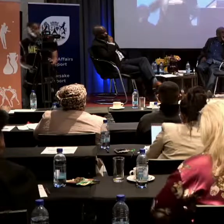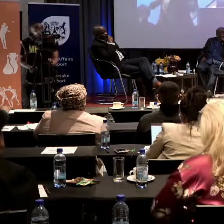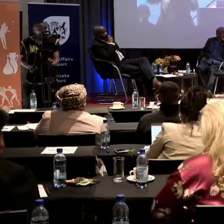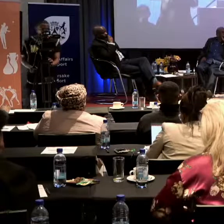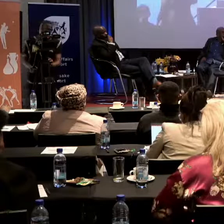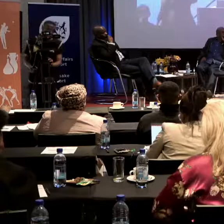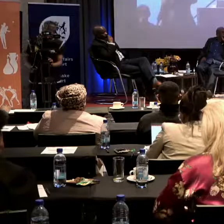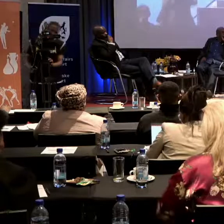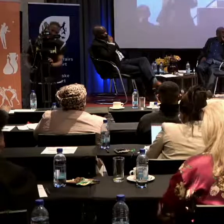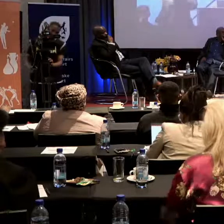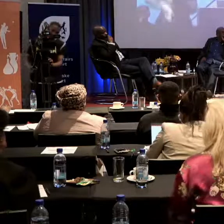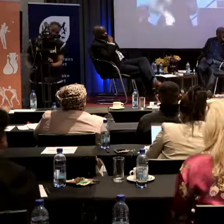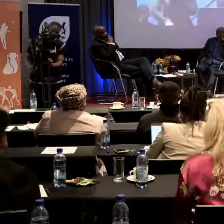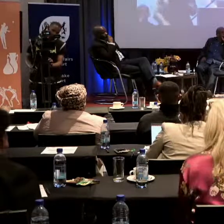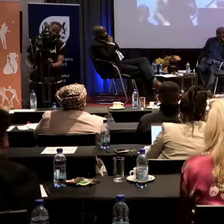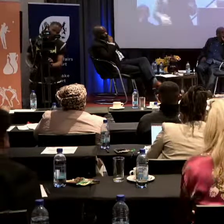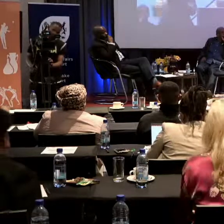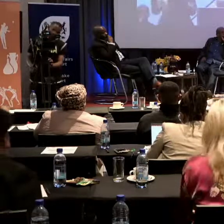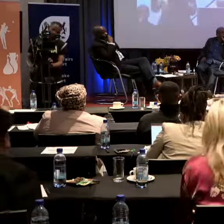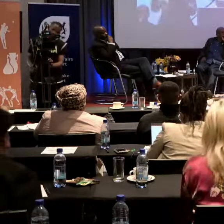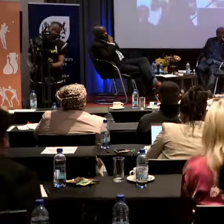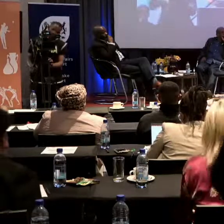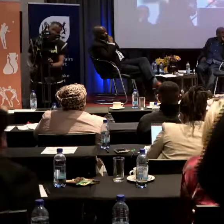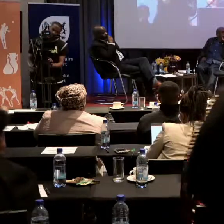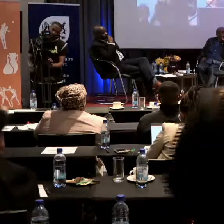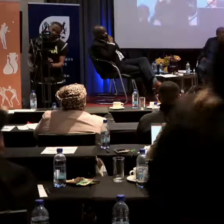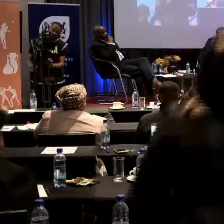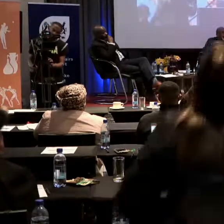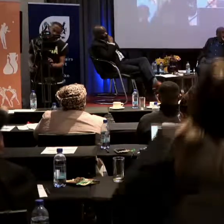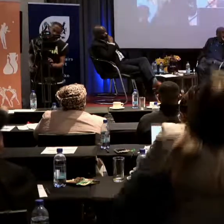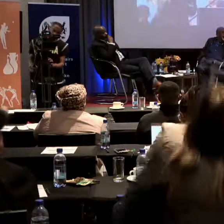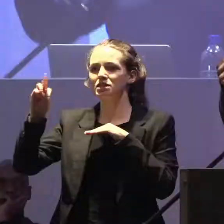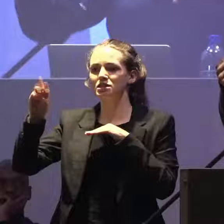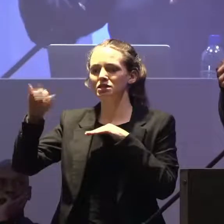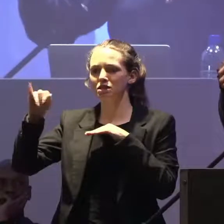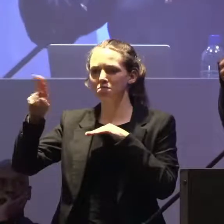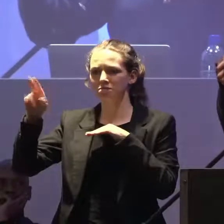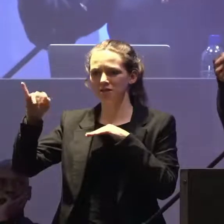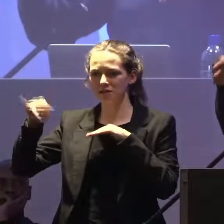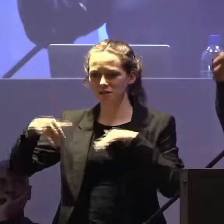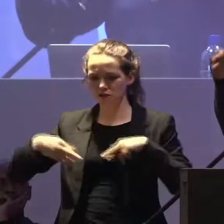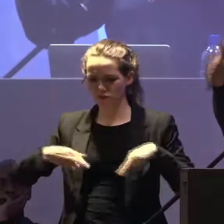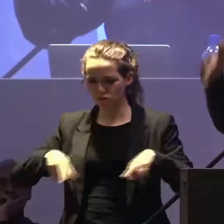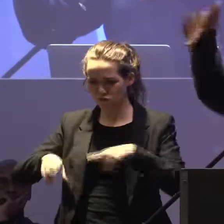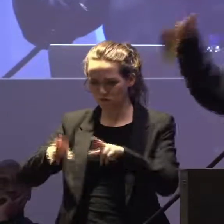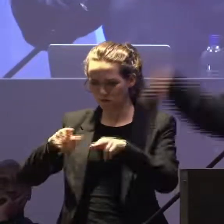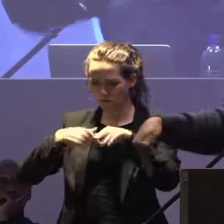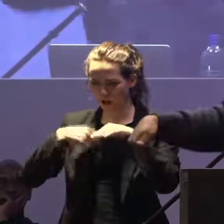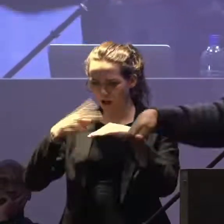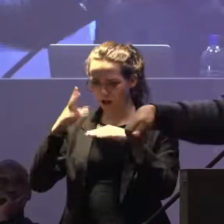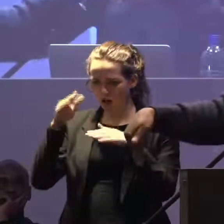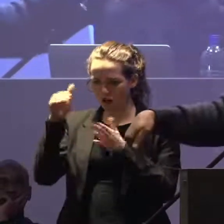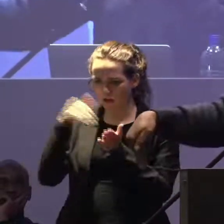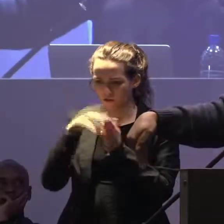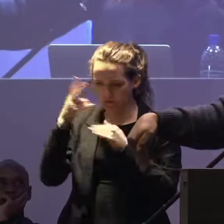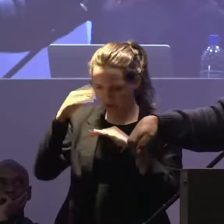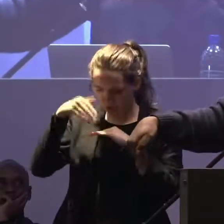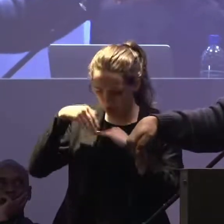when they thought that they would walk through Zambezi. When they arrived at the spot, they realized that they had to go down a